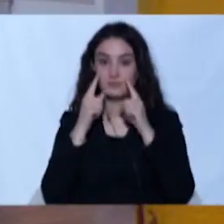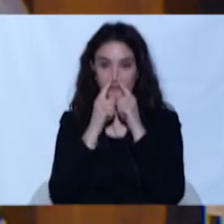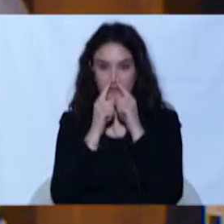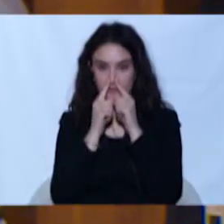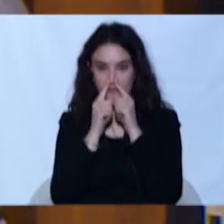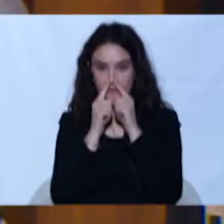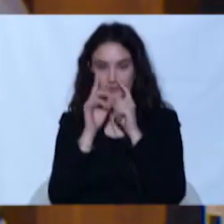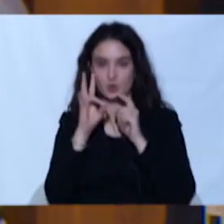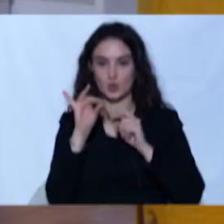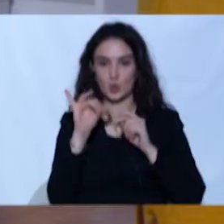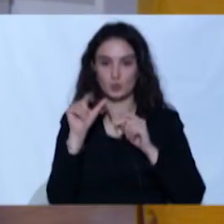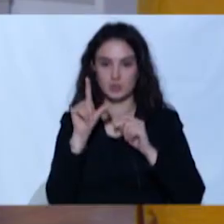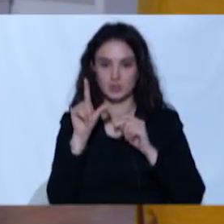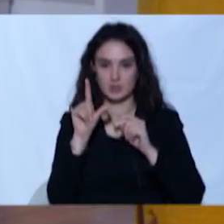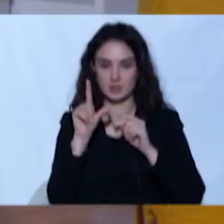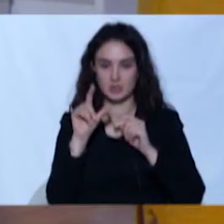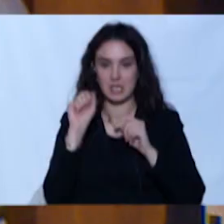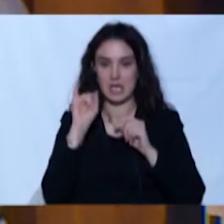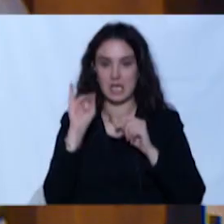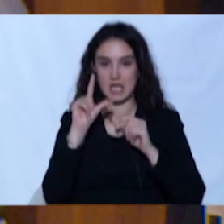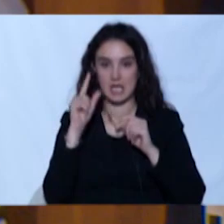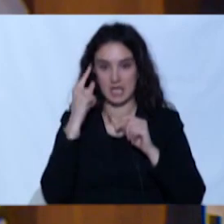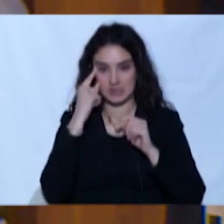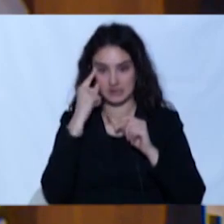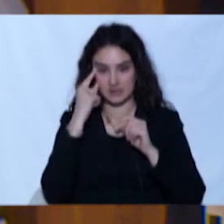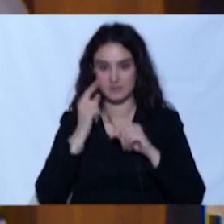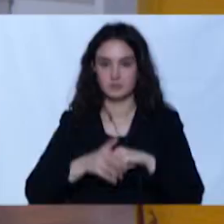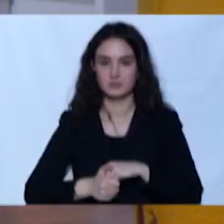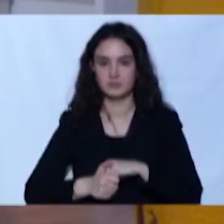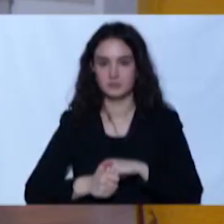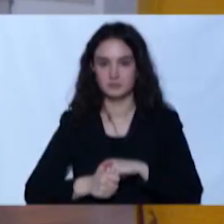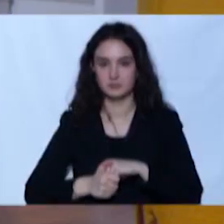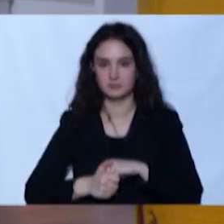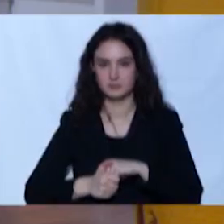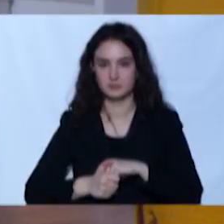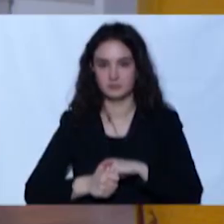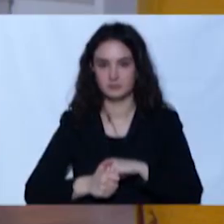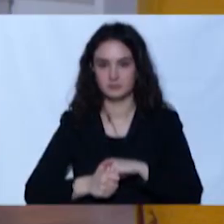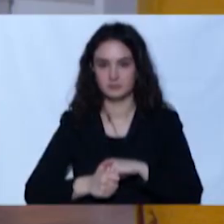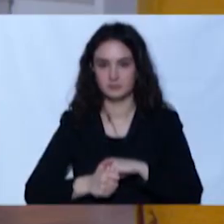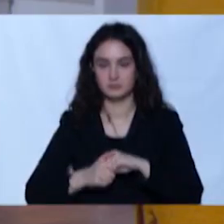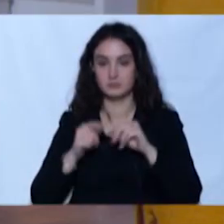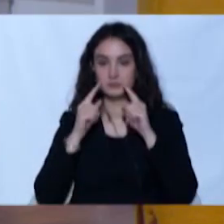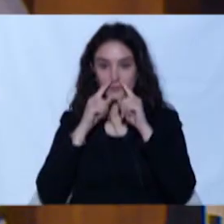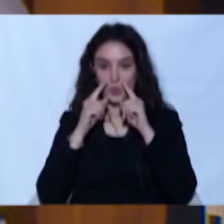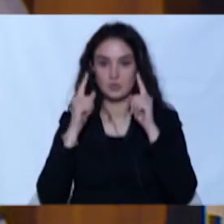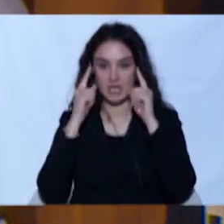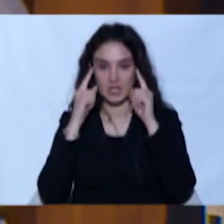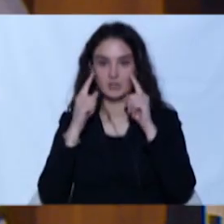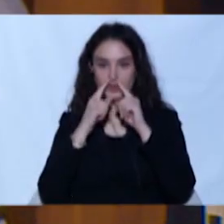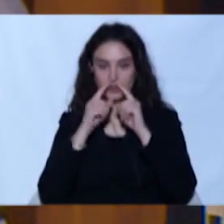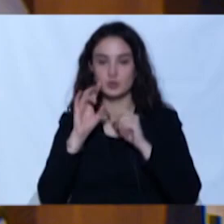Nose. Nose. Nose, eyes. Nose, eyes. Nose, eyes, nose.